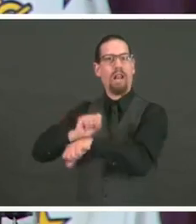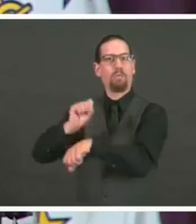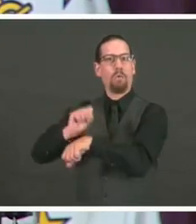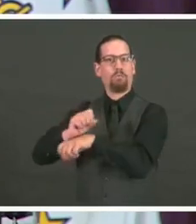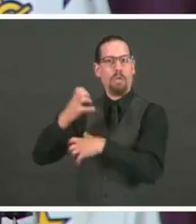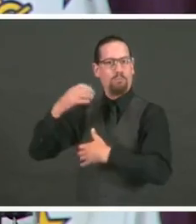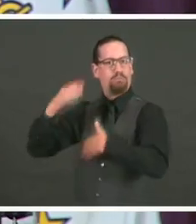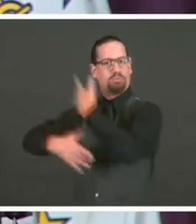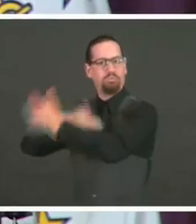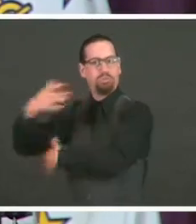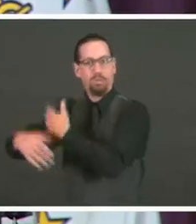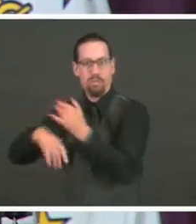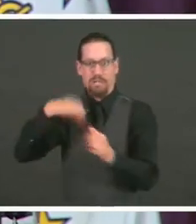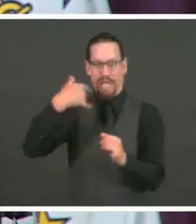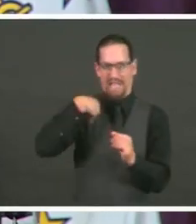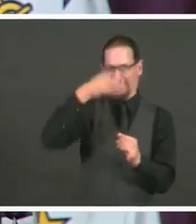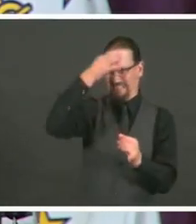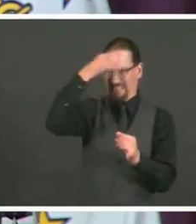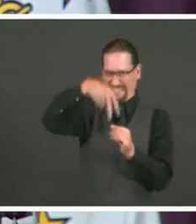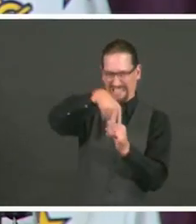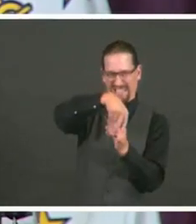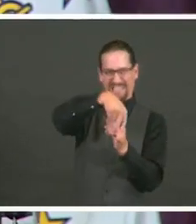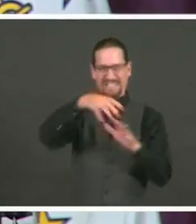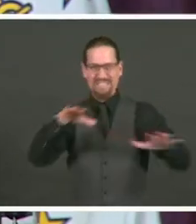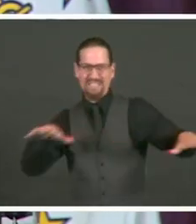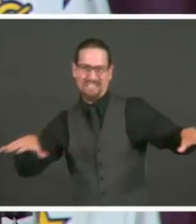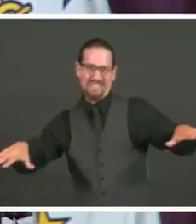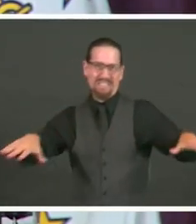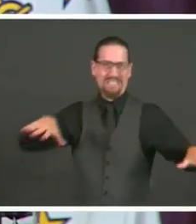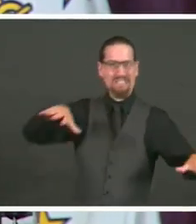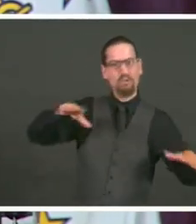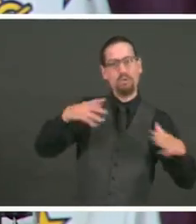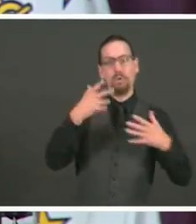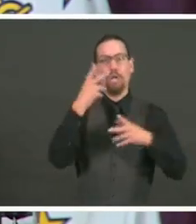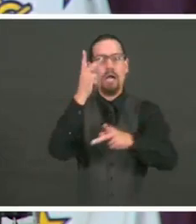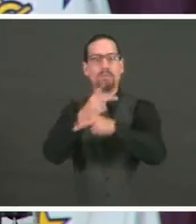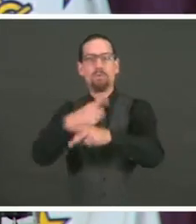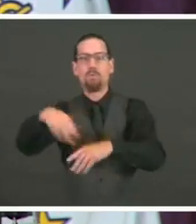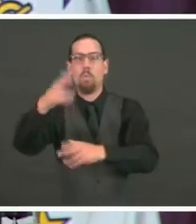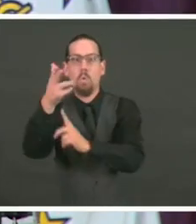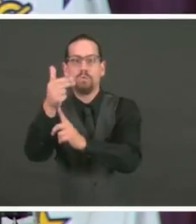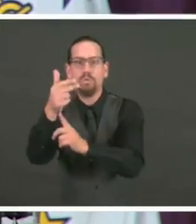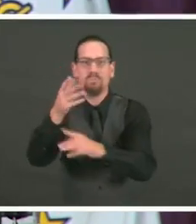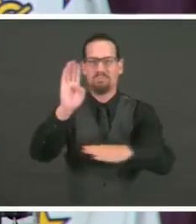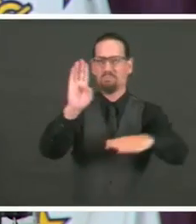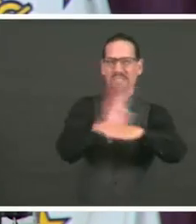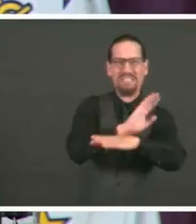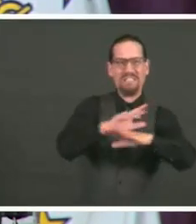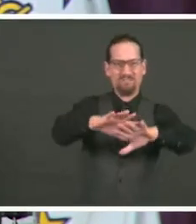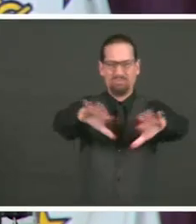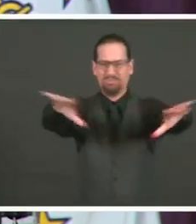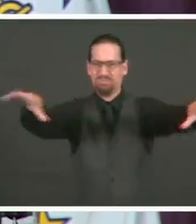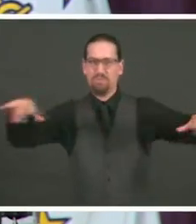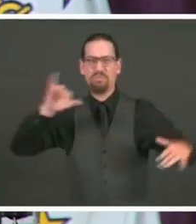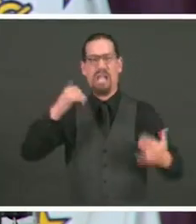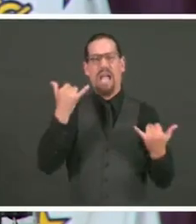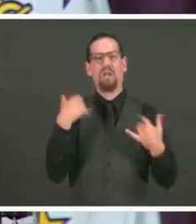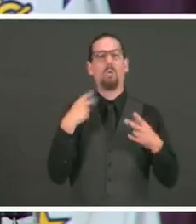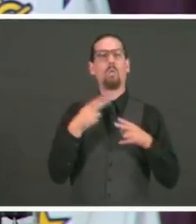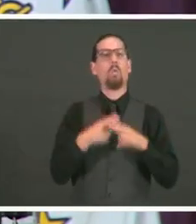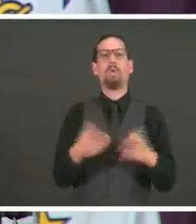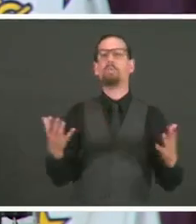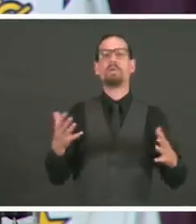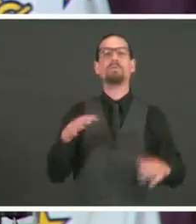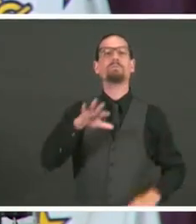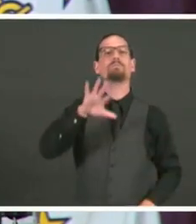can get back to work. We're teetering right now. We were at a very fragile place. If I had gotten up here